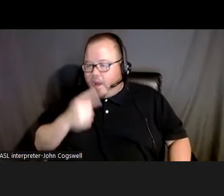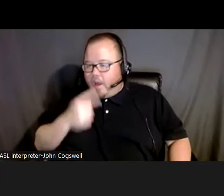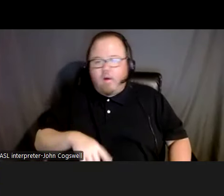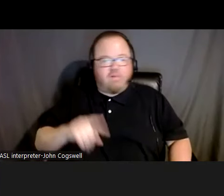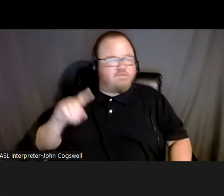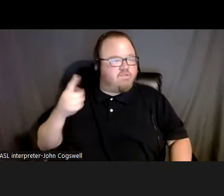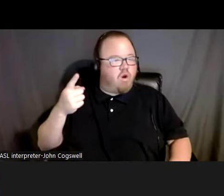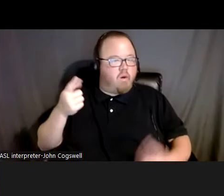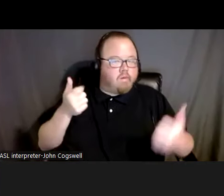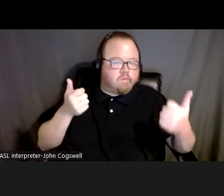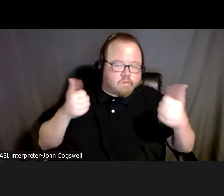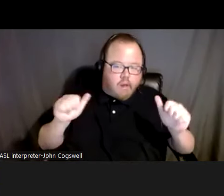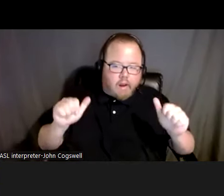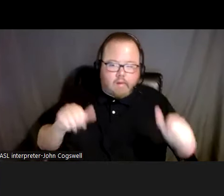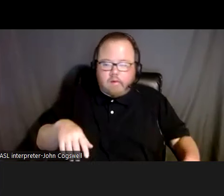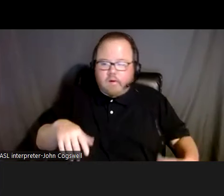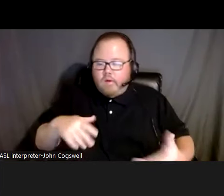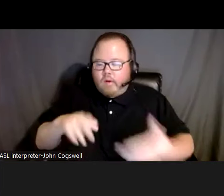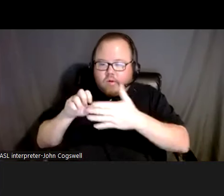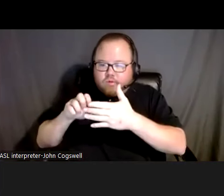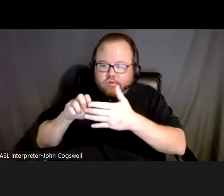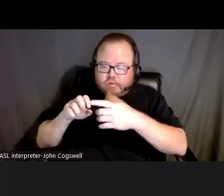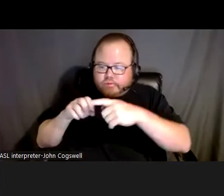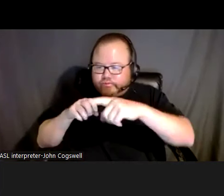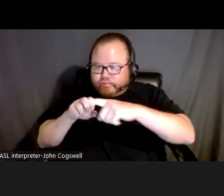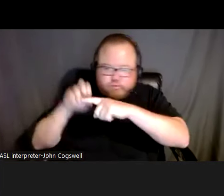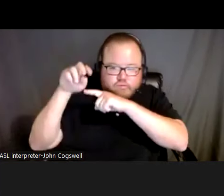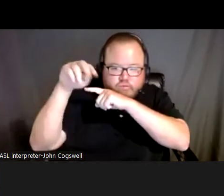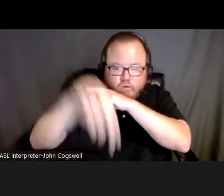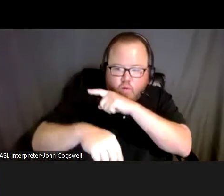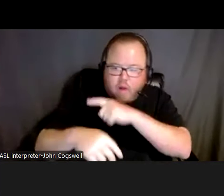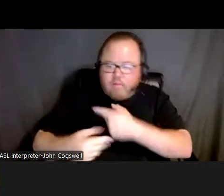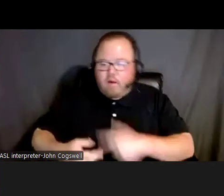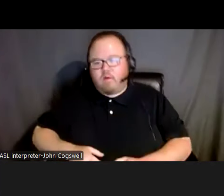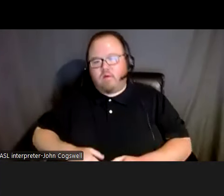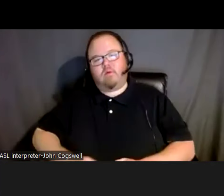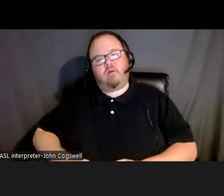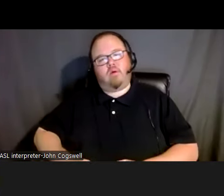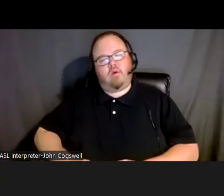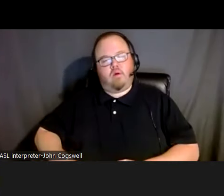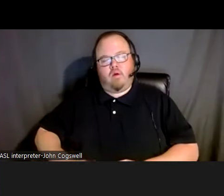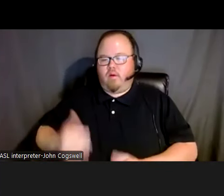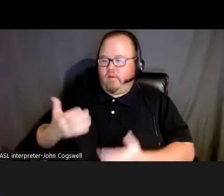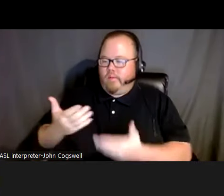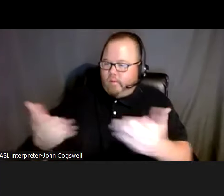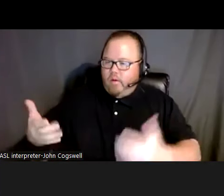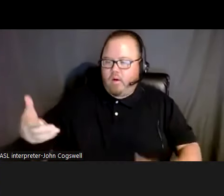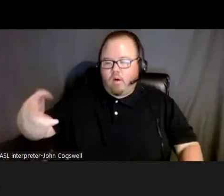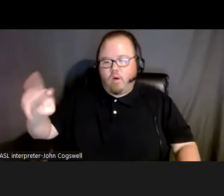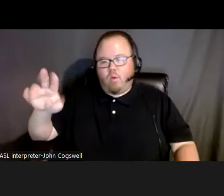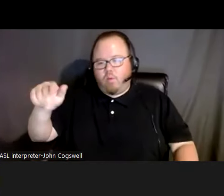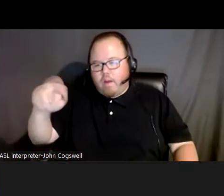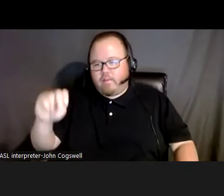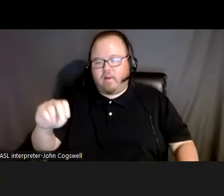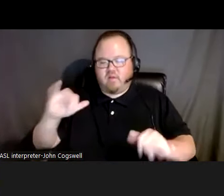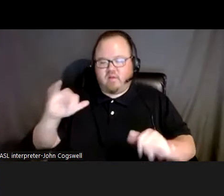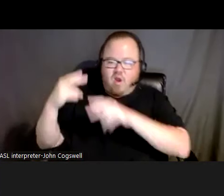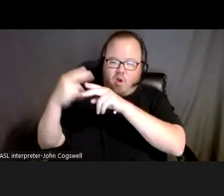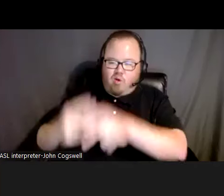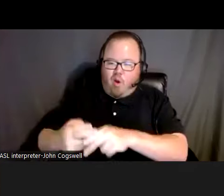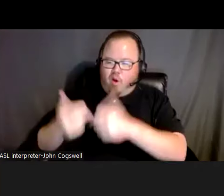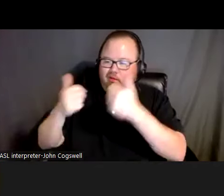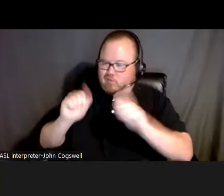they hop over the railing, um, once they pick up that item, that weapon, that is considered an attempt. And we need to be more willing